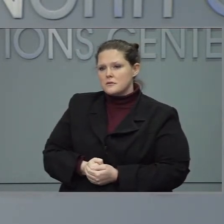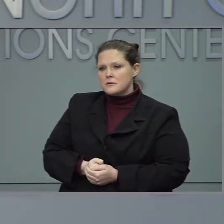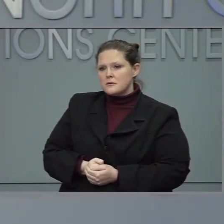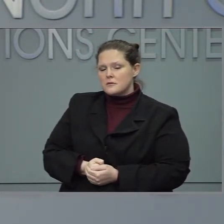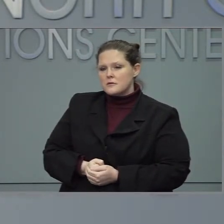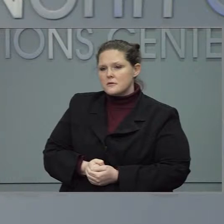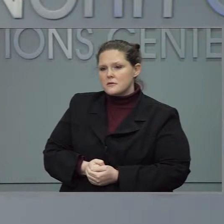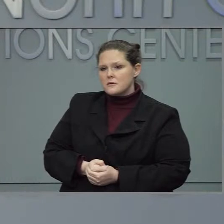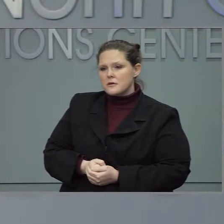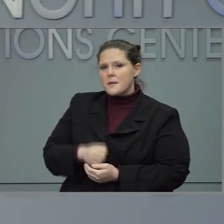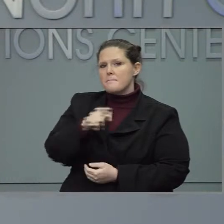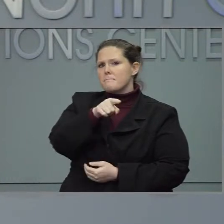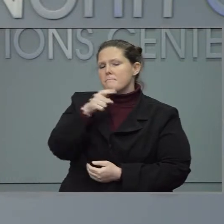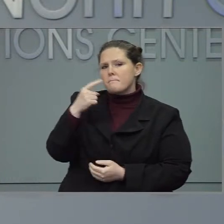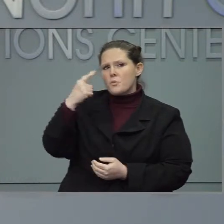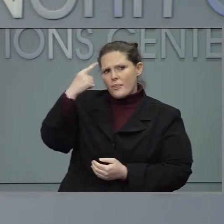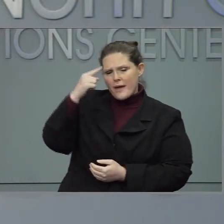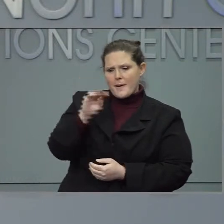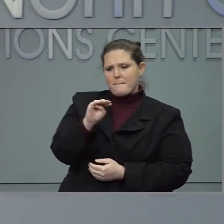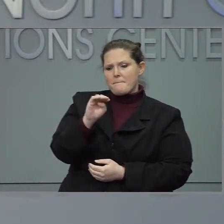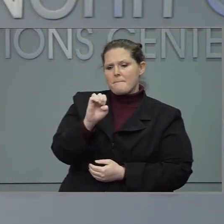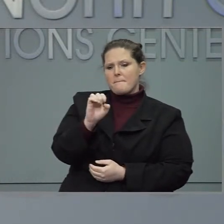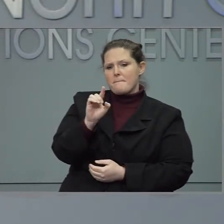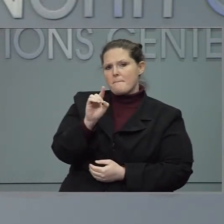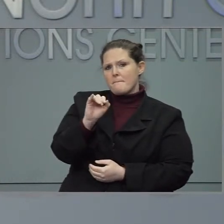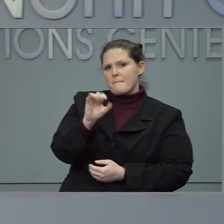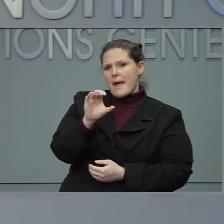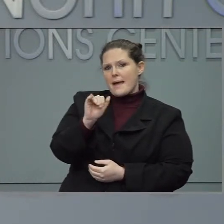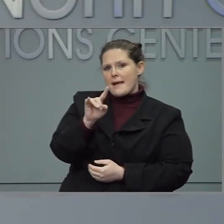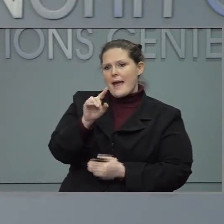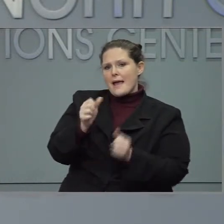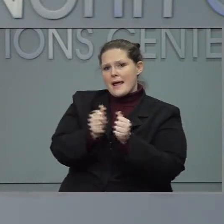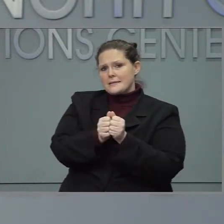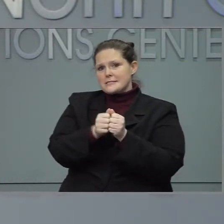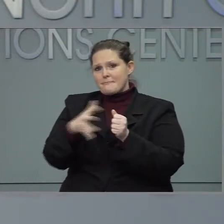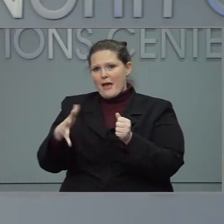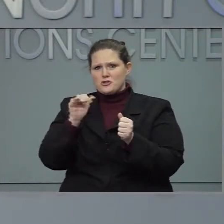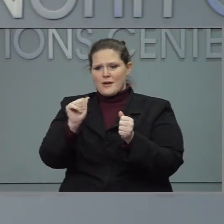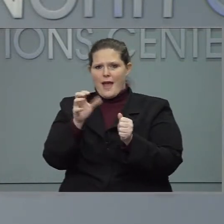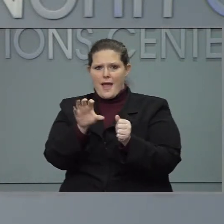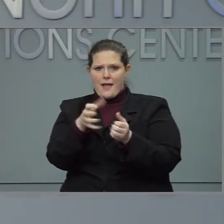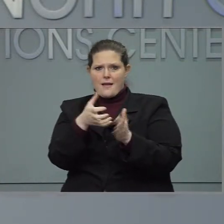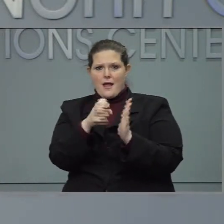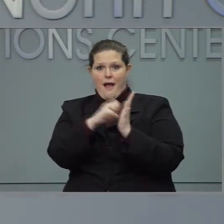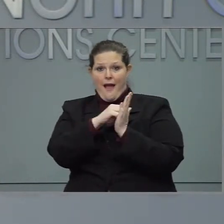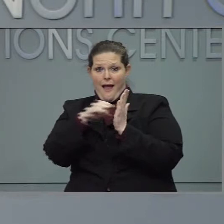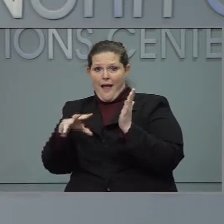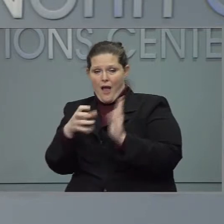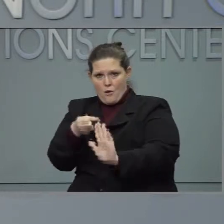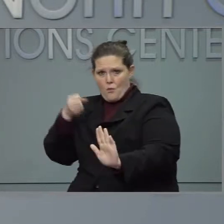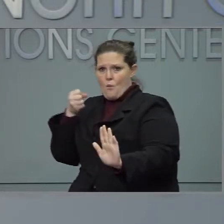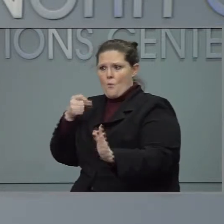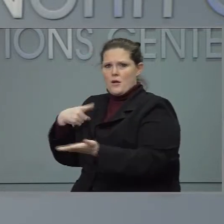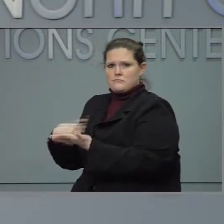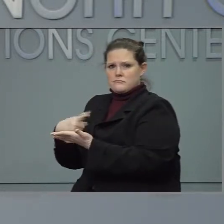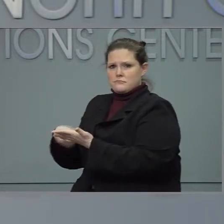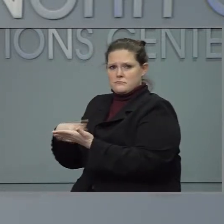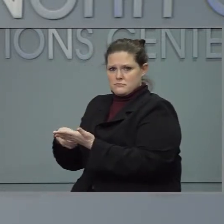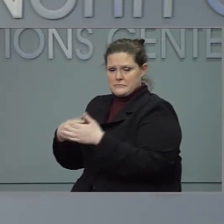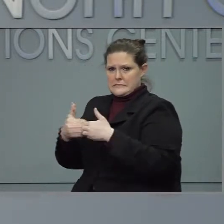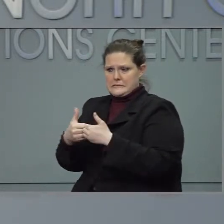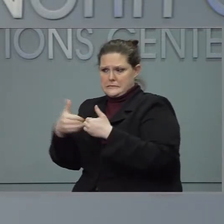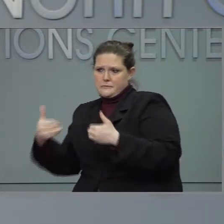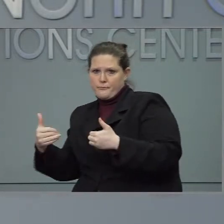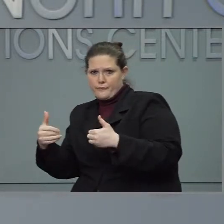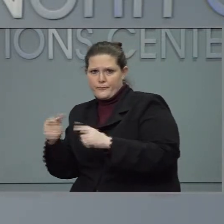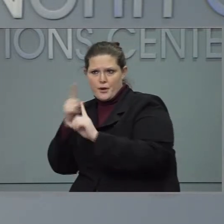an issue that can be negotiated outside of the budget process? And then with the raises, can you explain